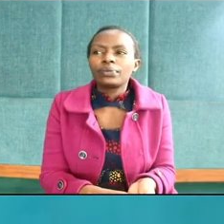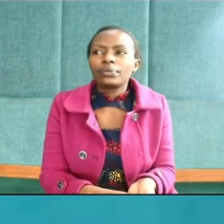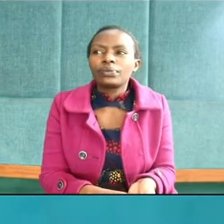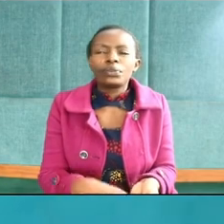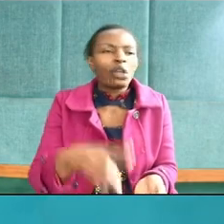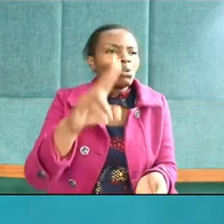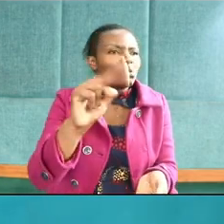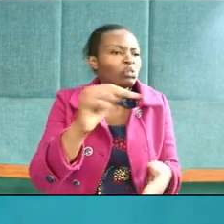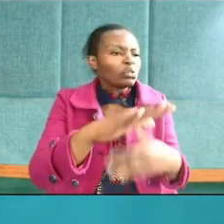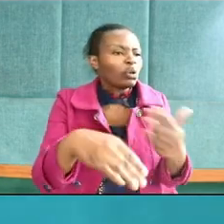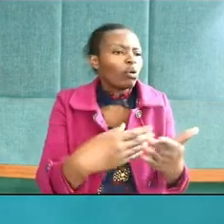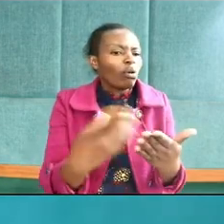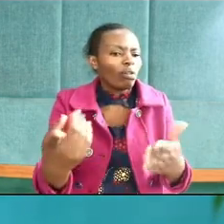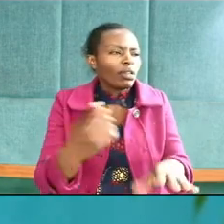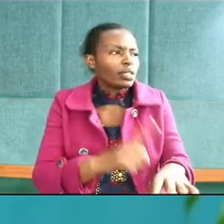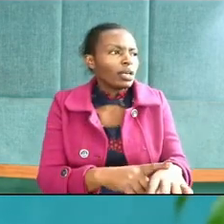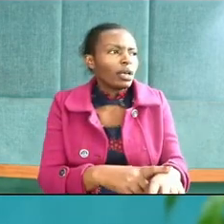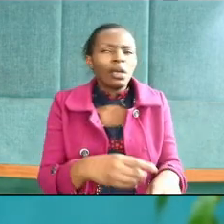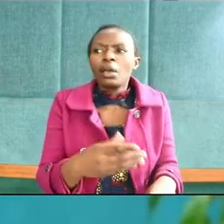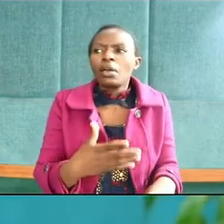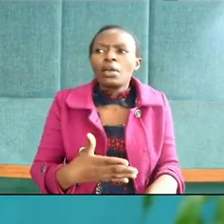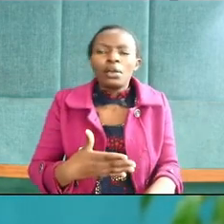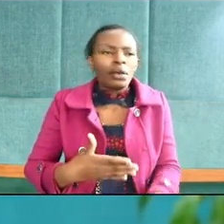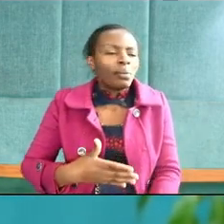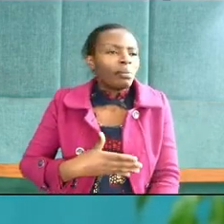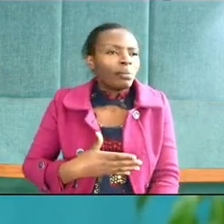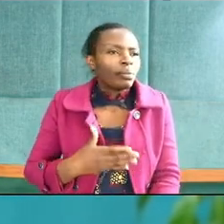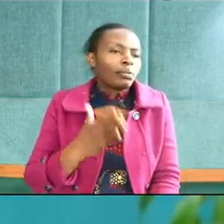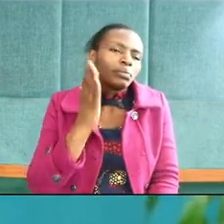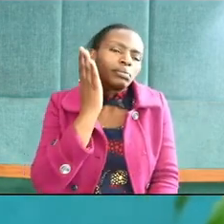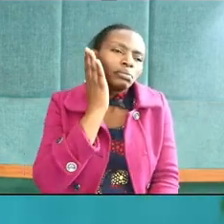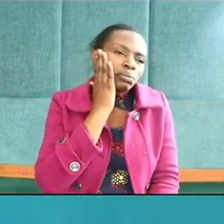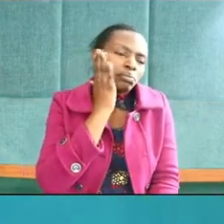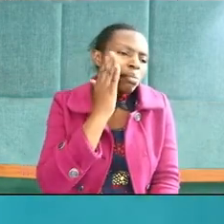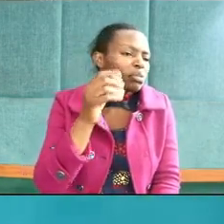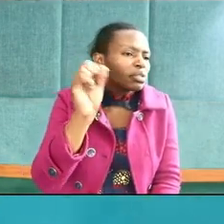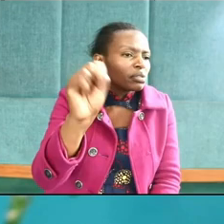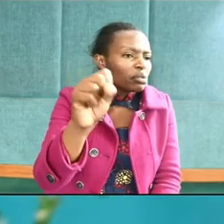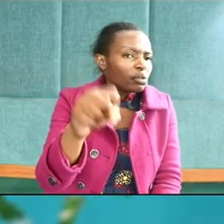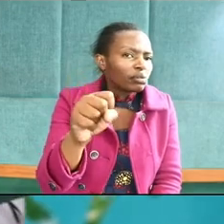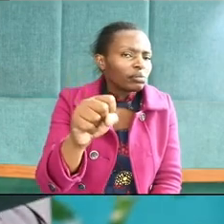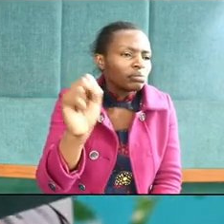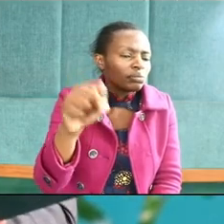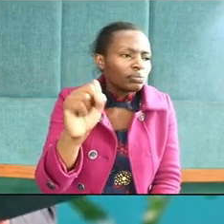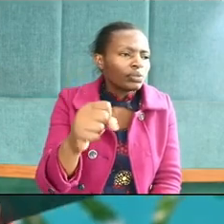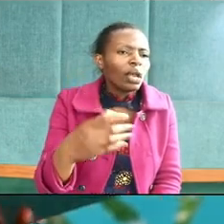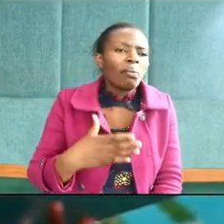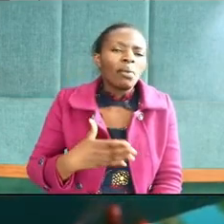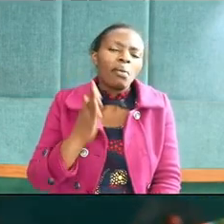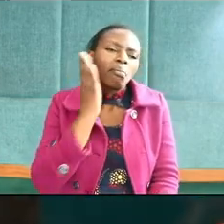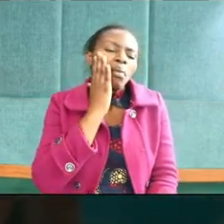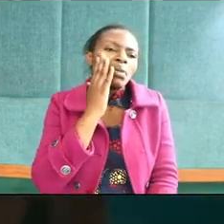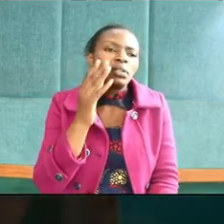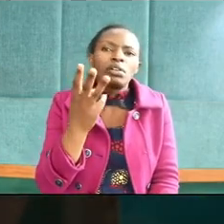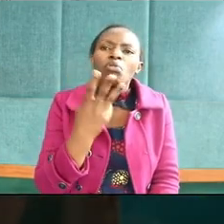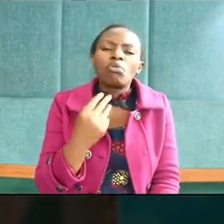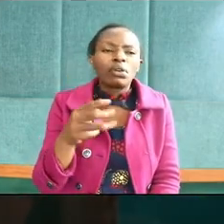Not every time, mommy's door, kong, kong, kong, kong. Mommy, we have come to ask for money